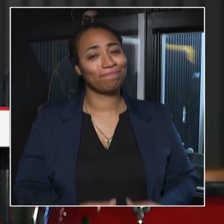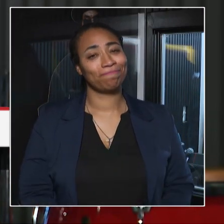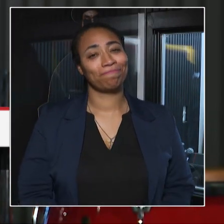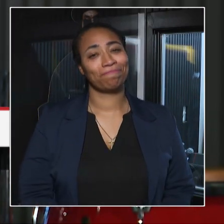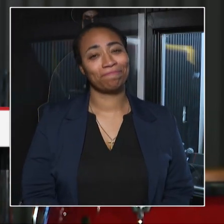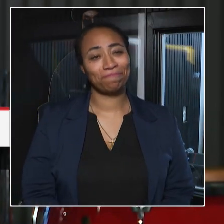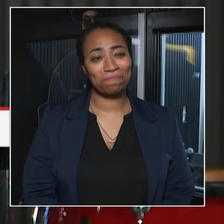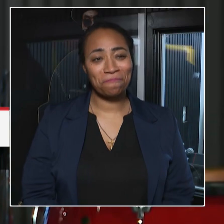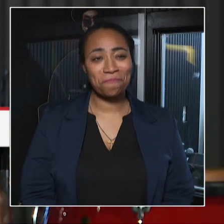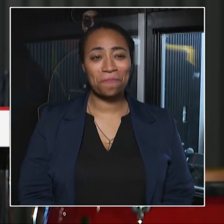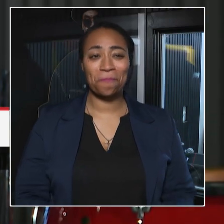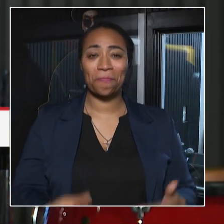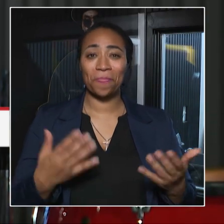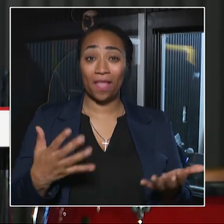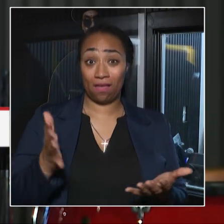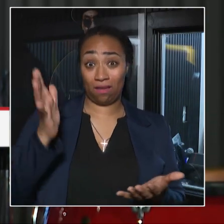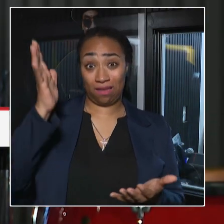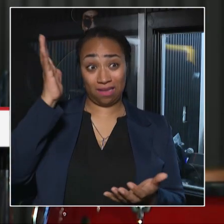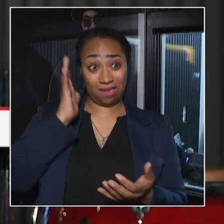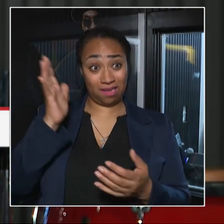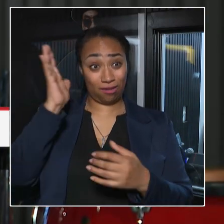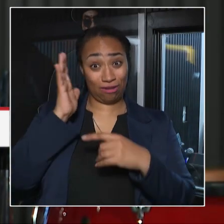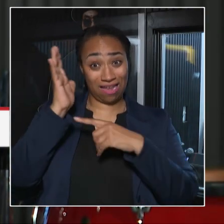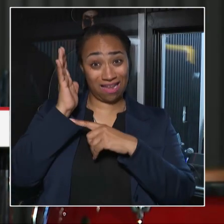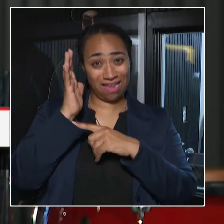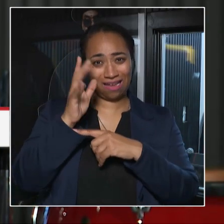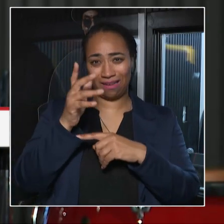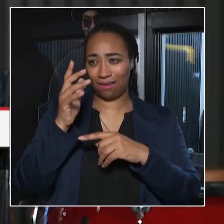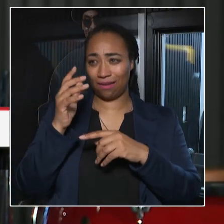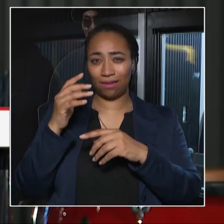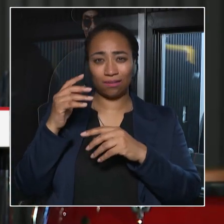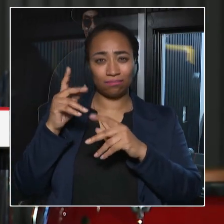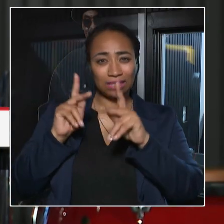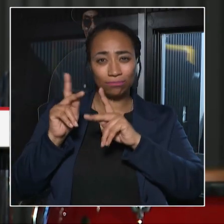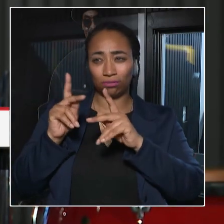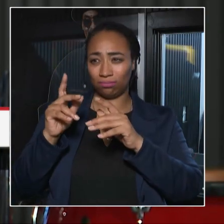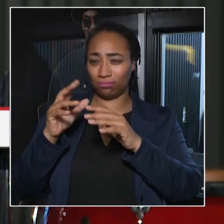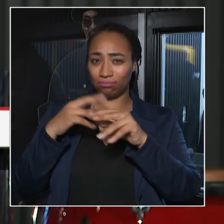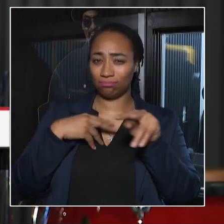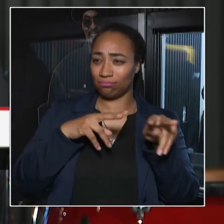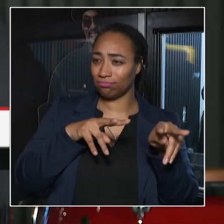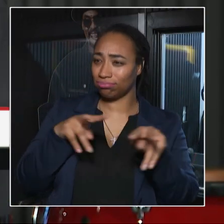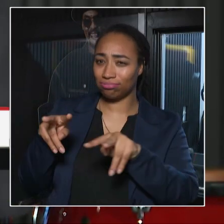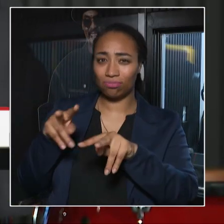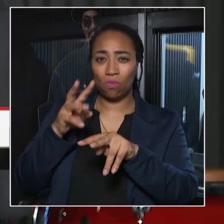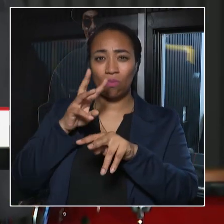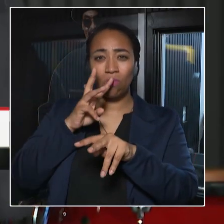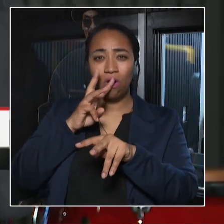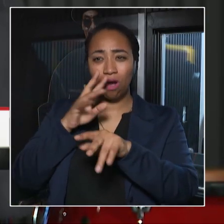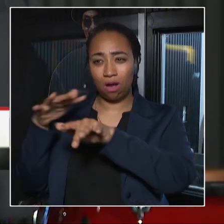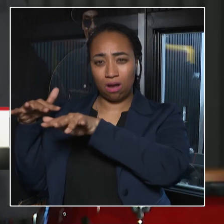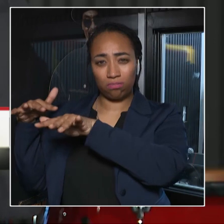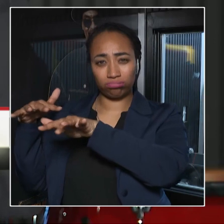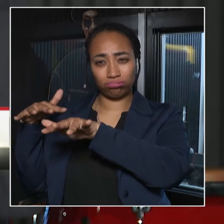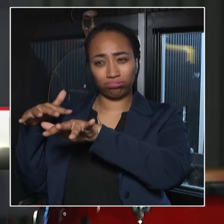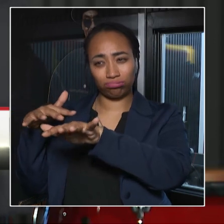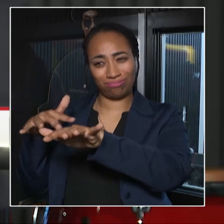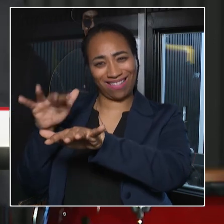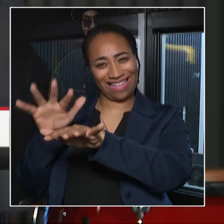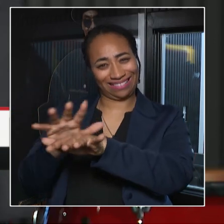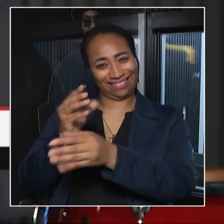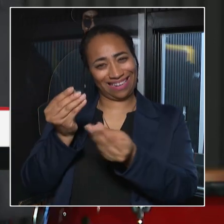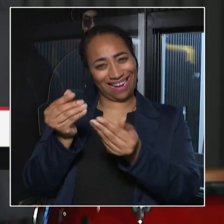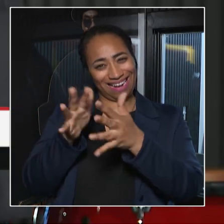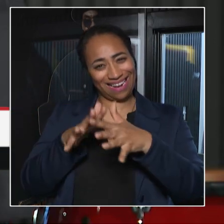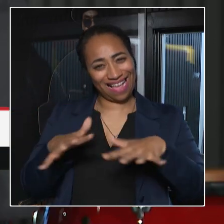was here. So I'm just saying that this is going to be special. I love you, Mayor Bowser, for what you've done for this community, not just us, the